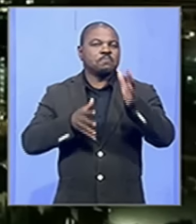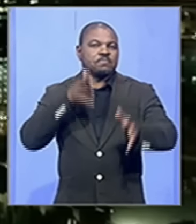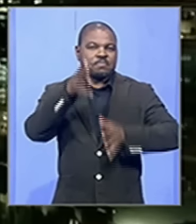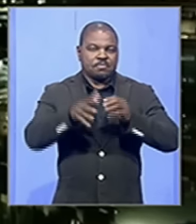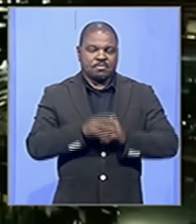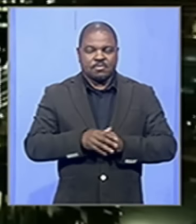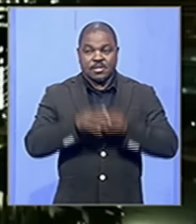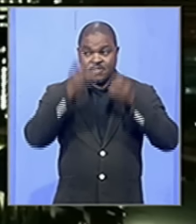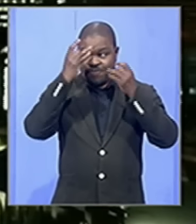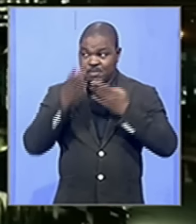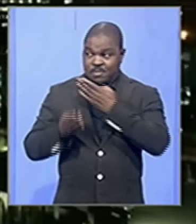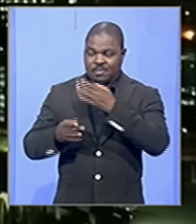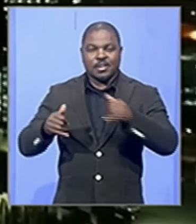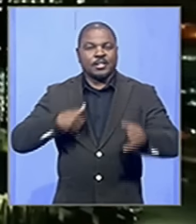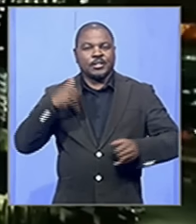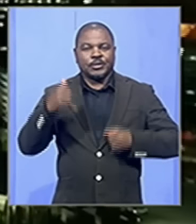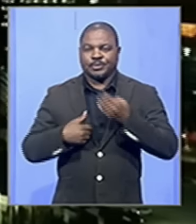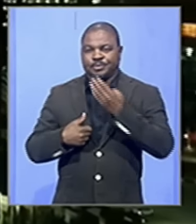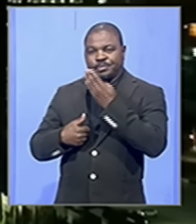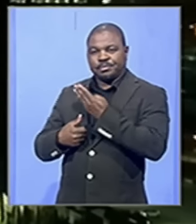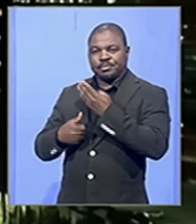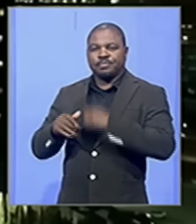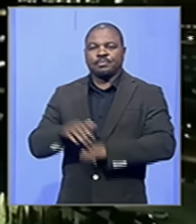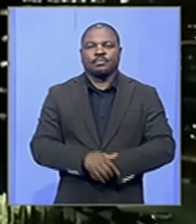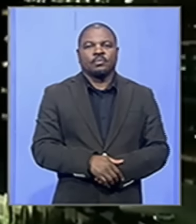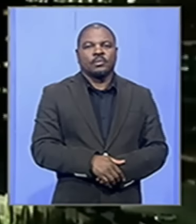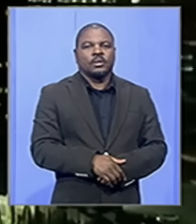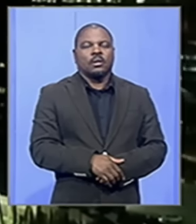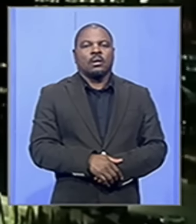a re iketle mmogo ka tshedimosetso.